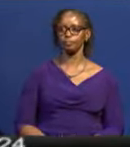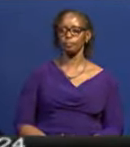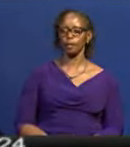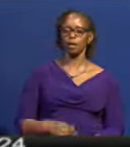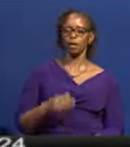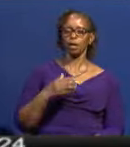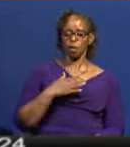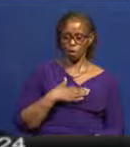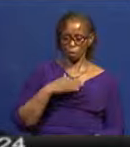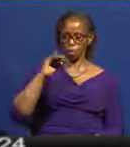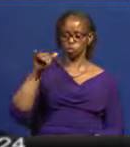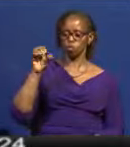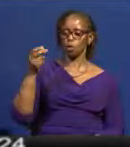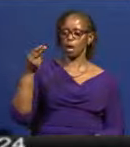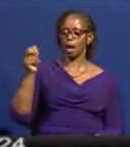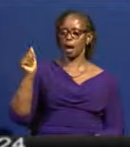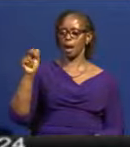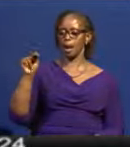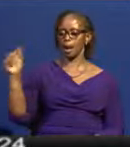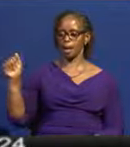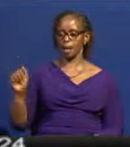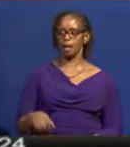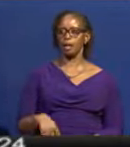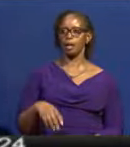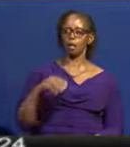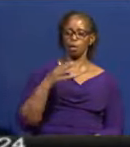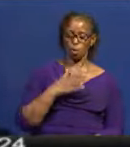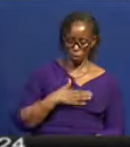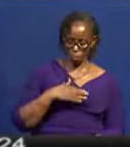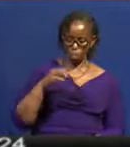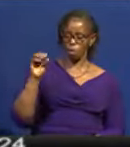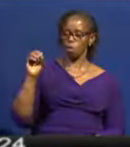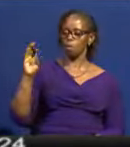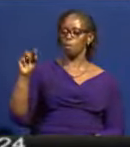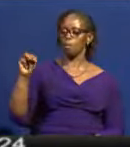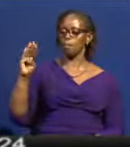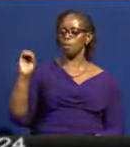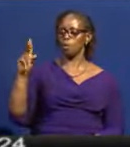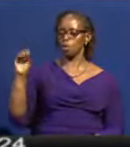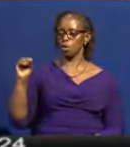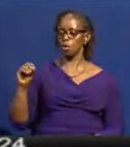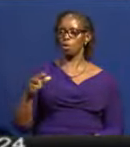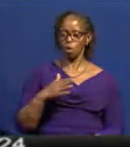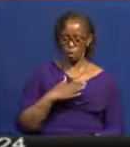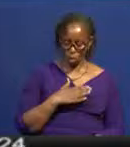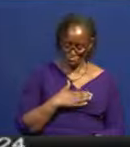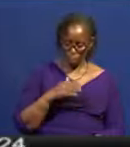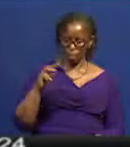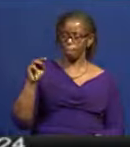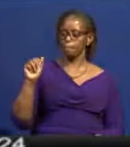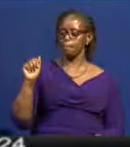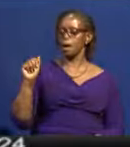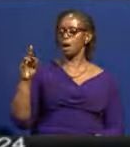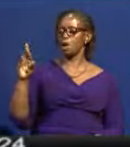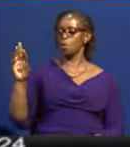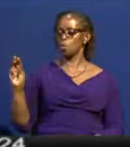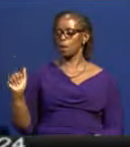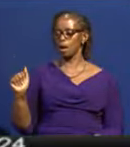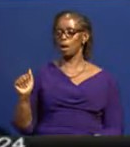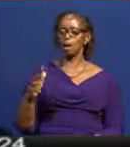Kipiegon Johanna. Omboko Milemba. Marwa Maisori.